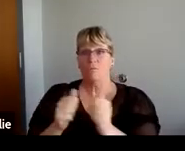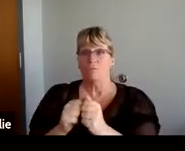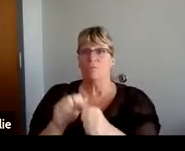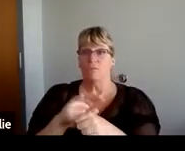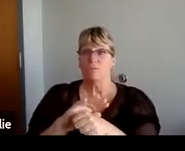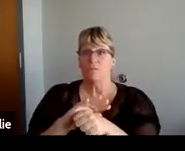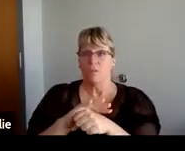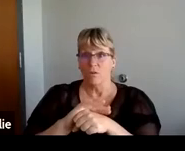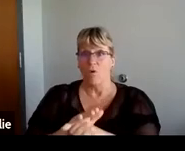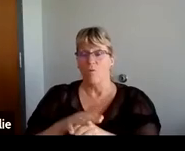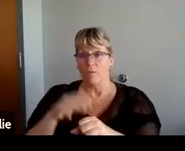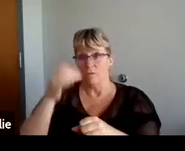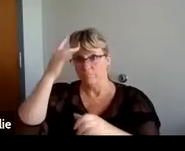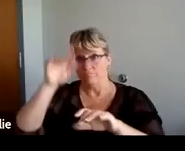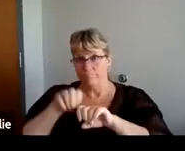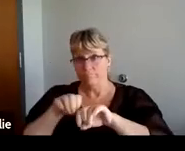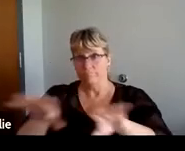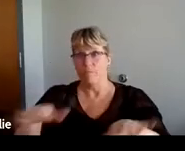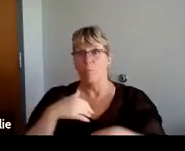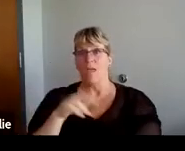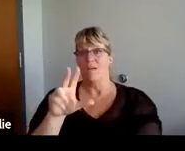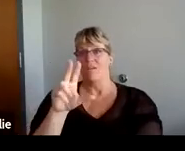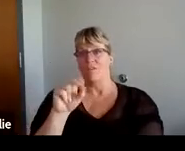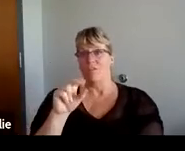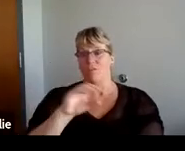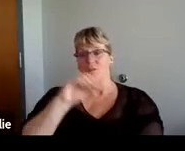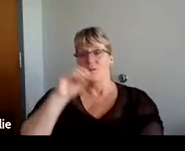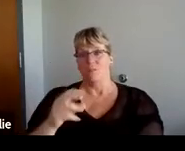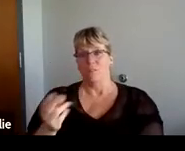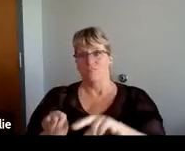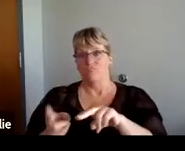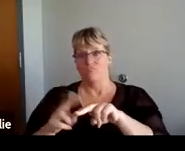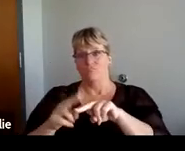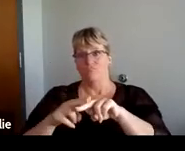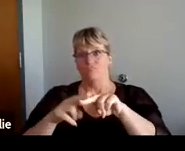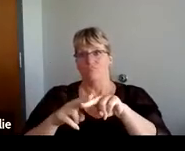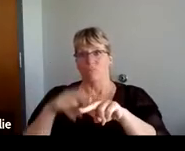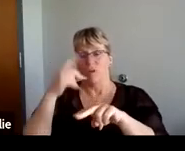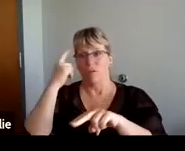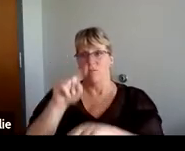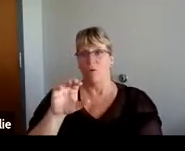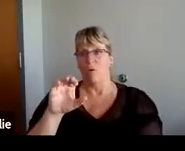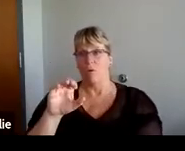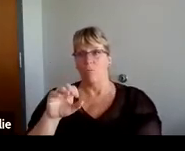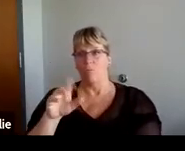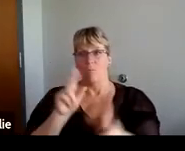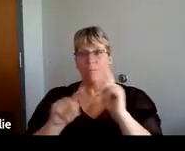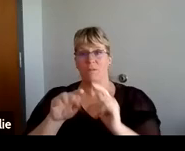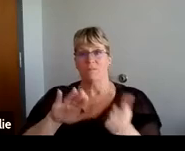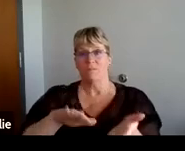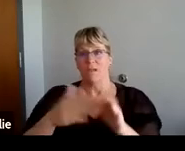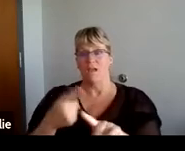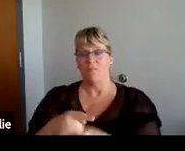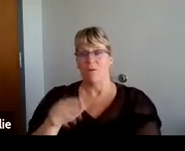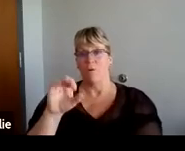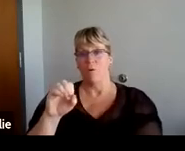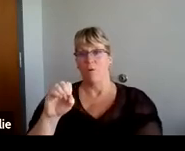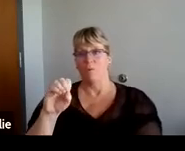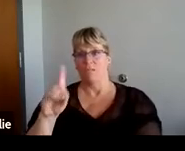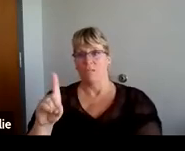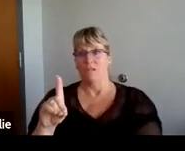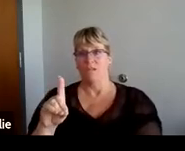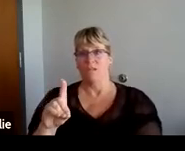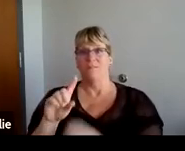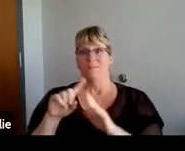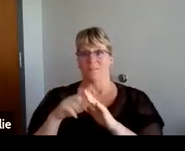pandemic shows that we have a 30+% increase in drug overdose deaths since the start of COVID. So this